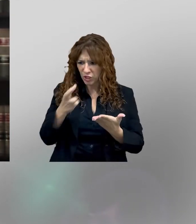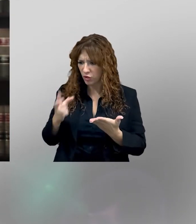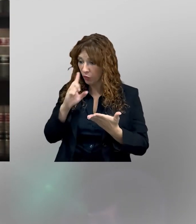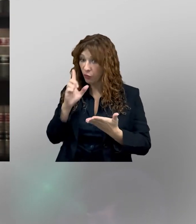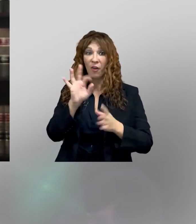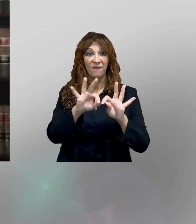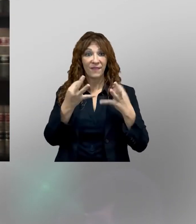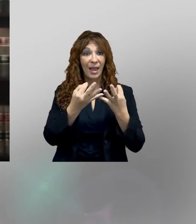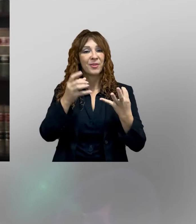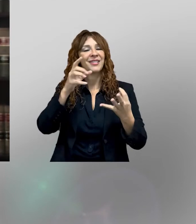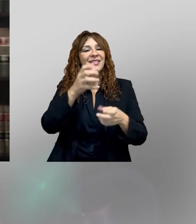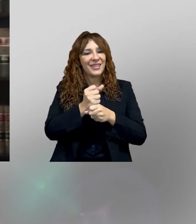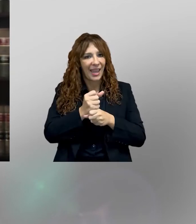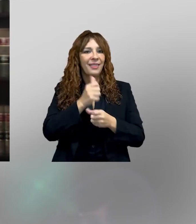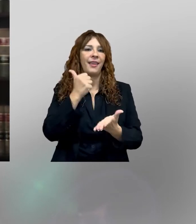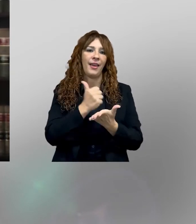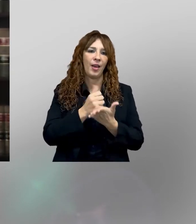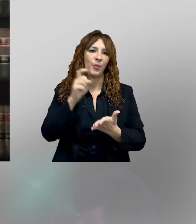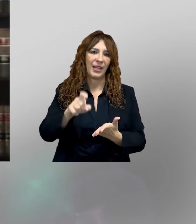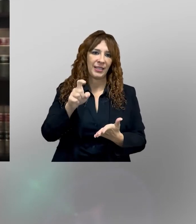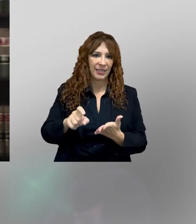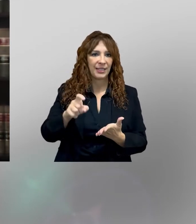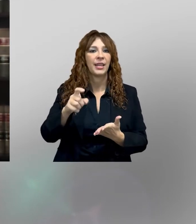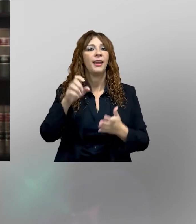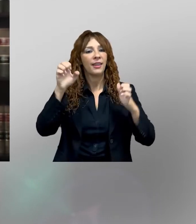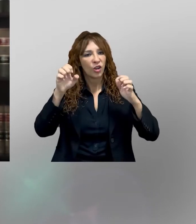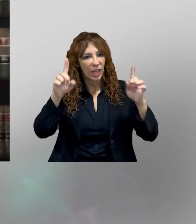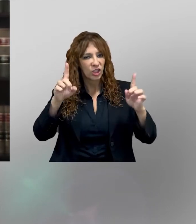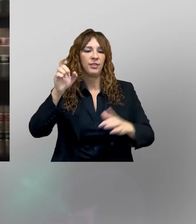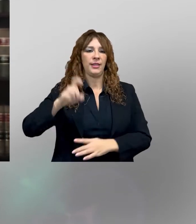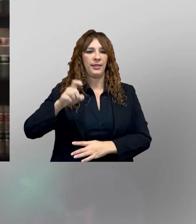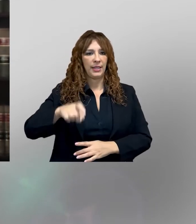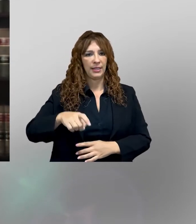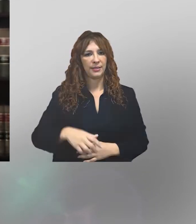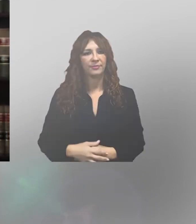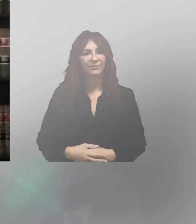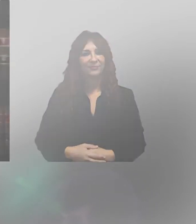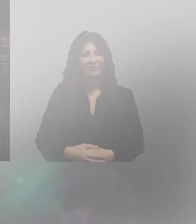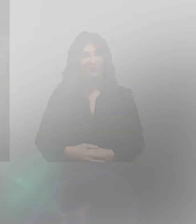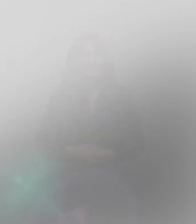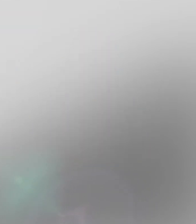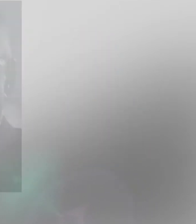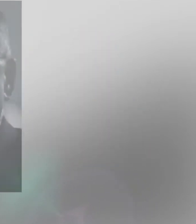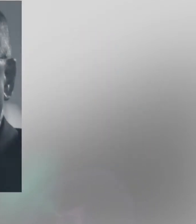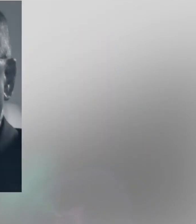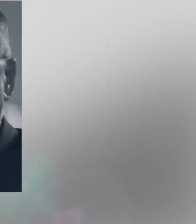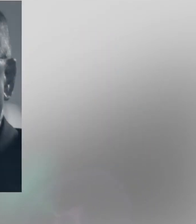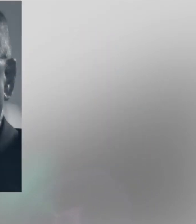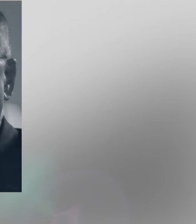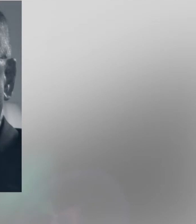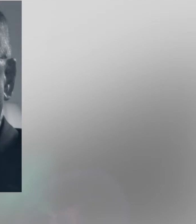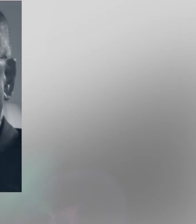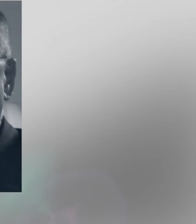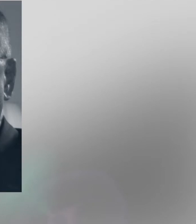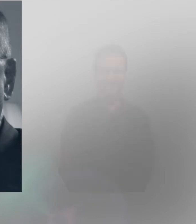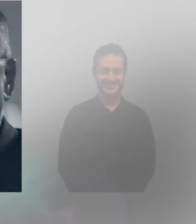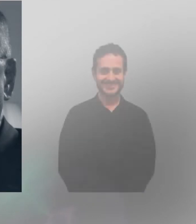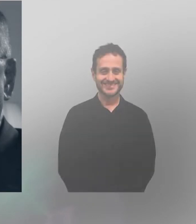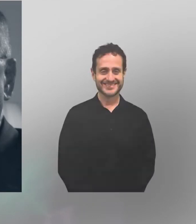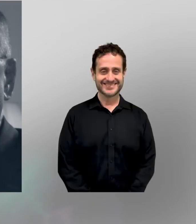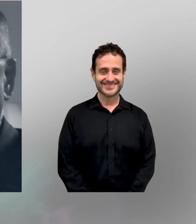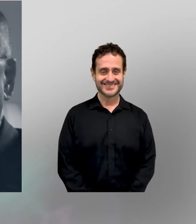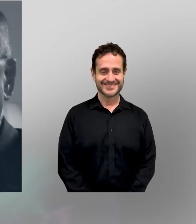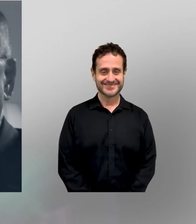that families are getting the help they need, so that their children are getting the education that they need. Governor Jim Thompson in